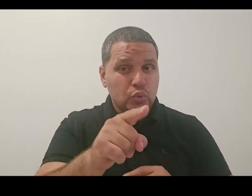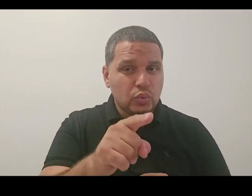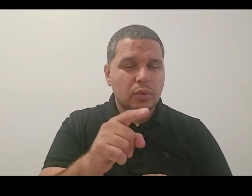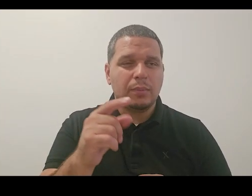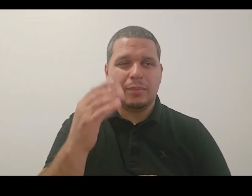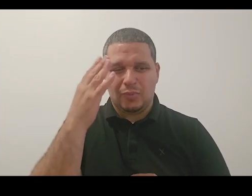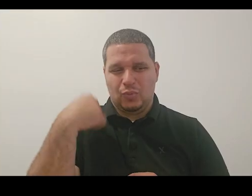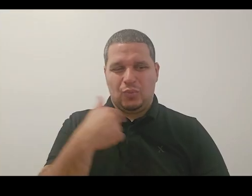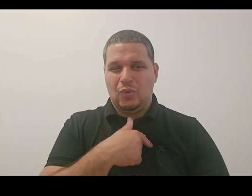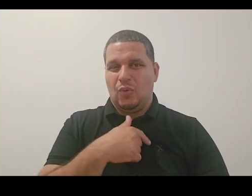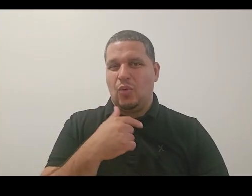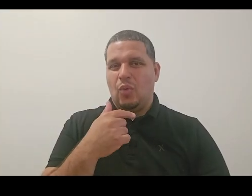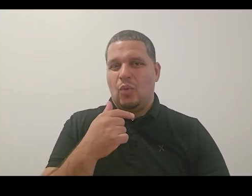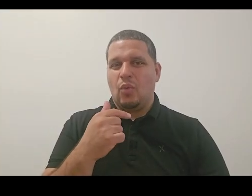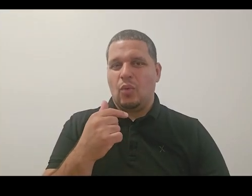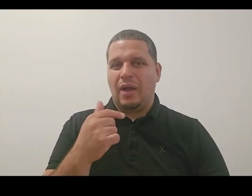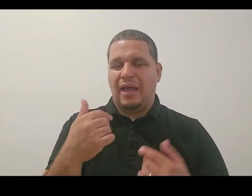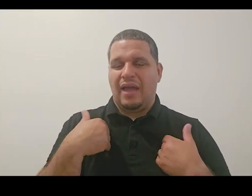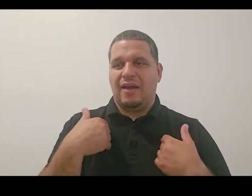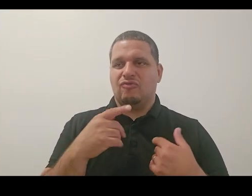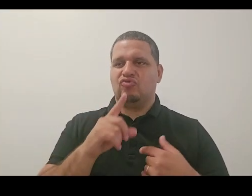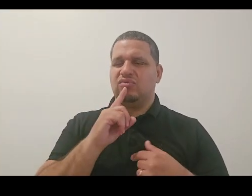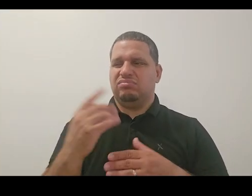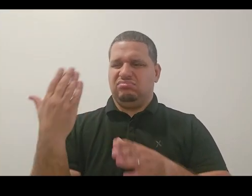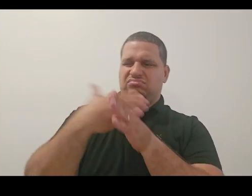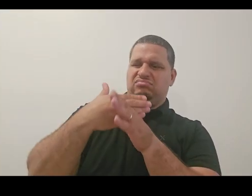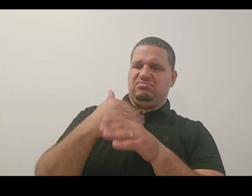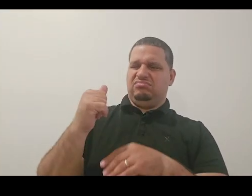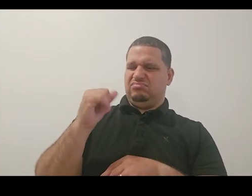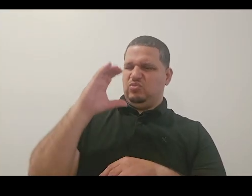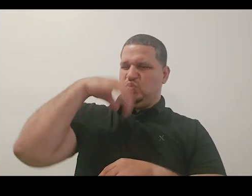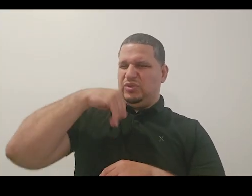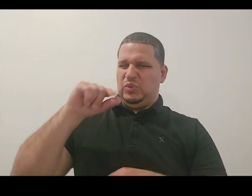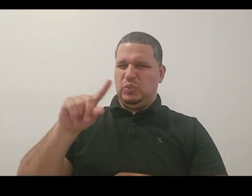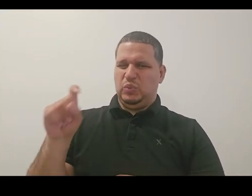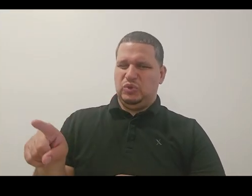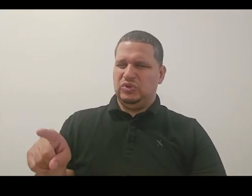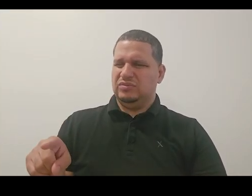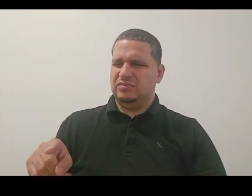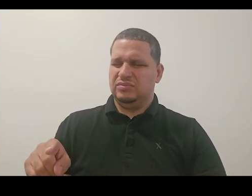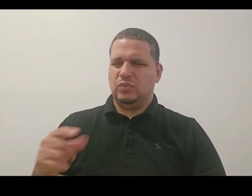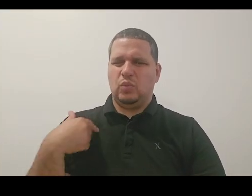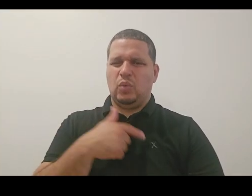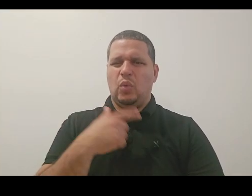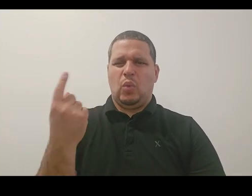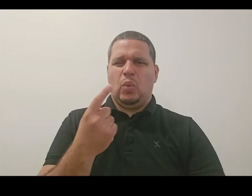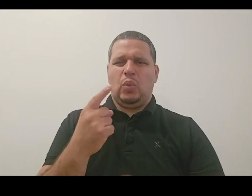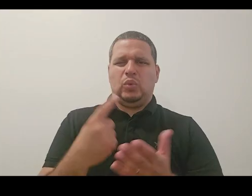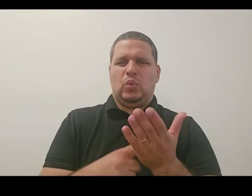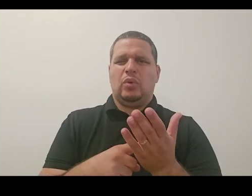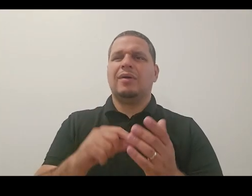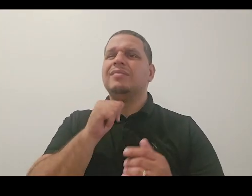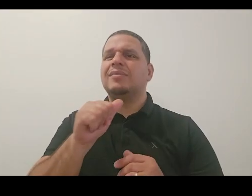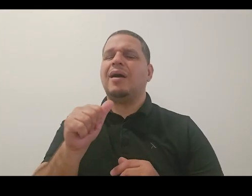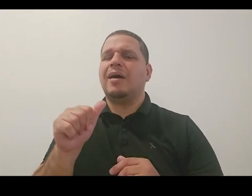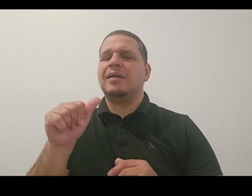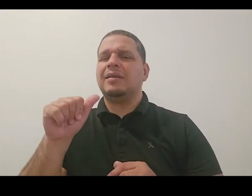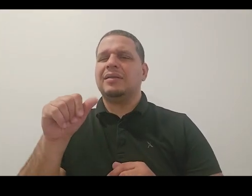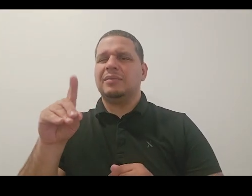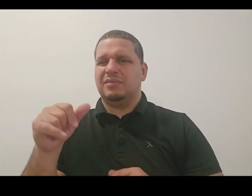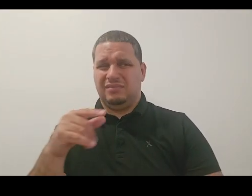that question about you, because we've all also had a lot of super intrusive, really weird questions that we all talk